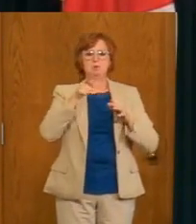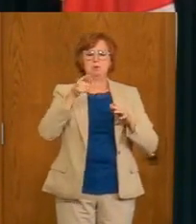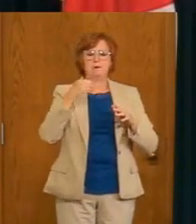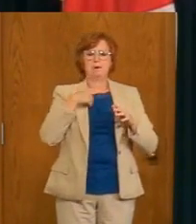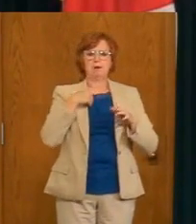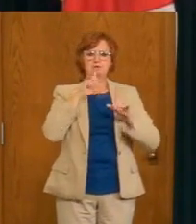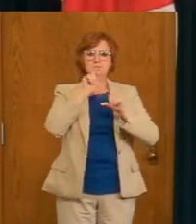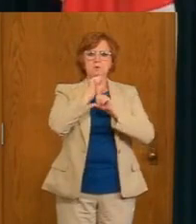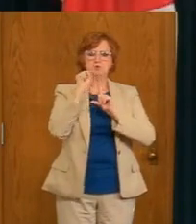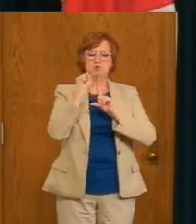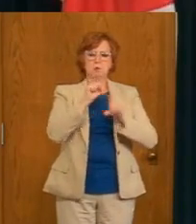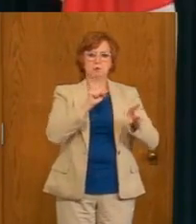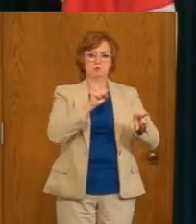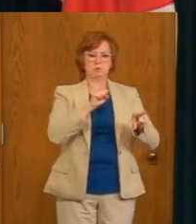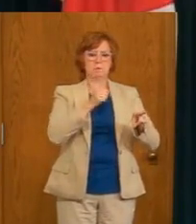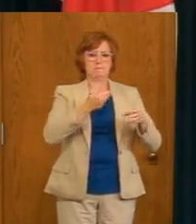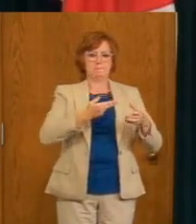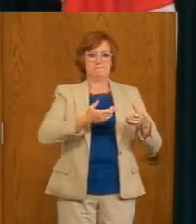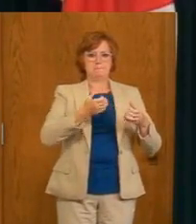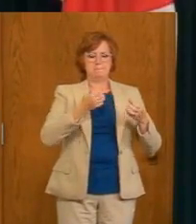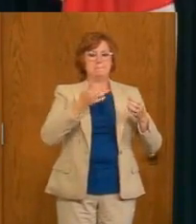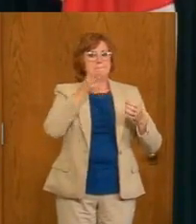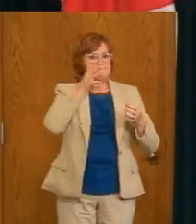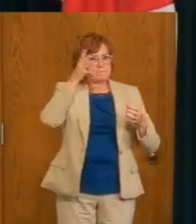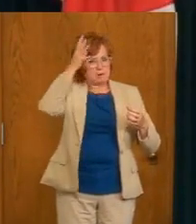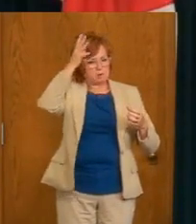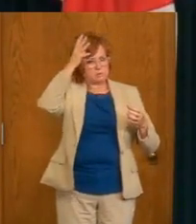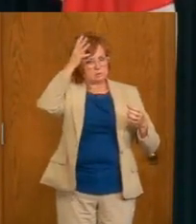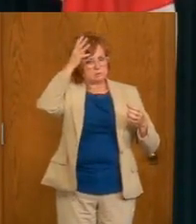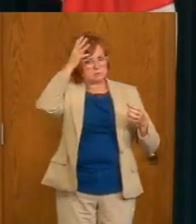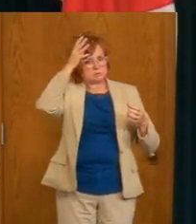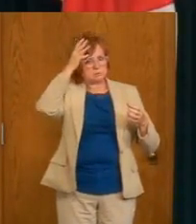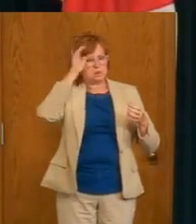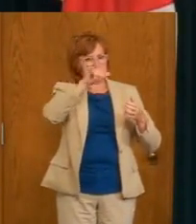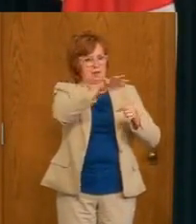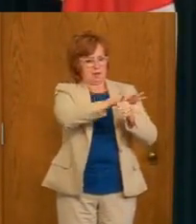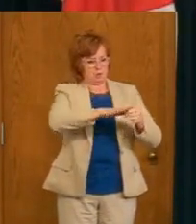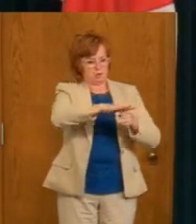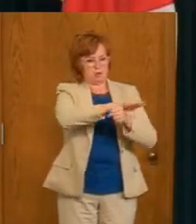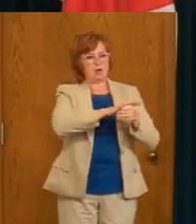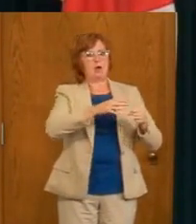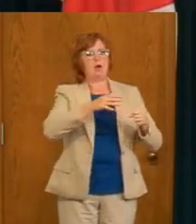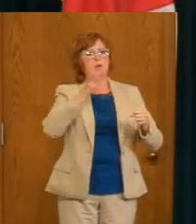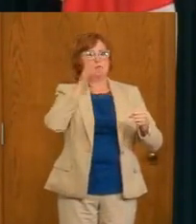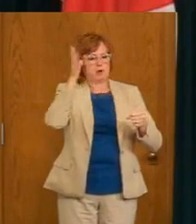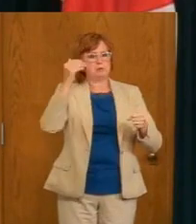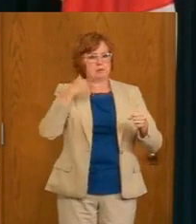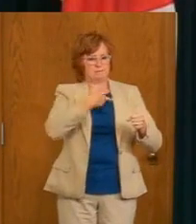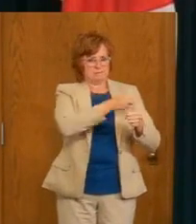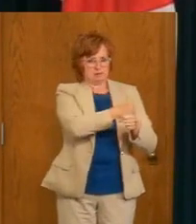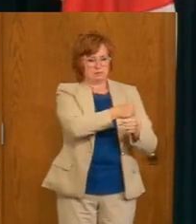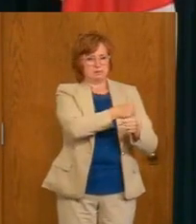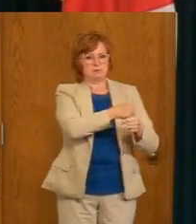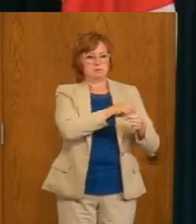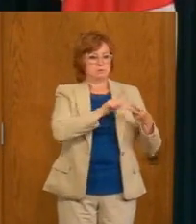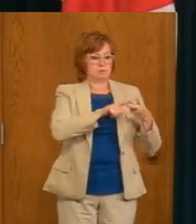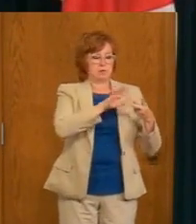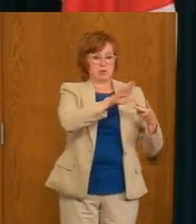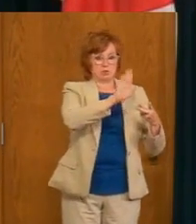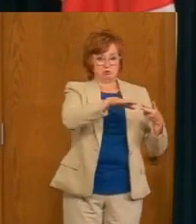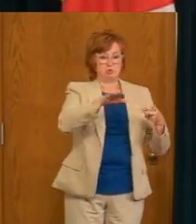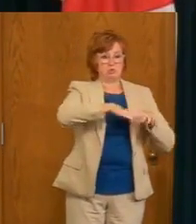actual public health orders? And at what point would that happen? Yeah, so most recently I listened to the full press